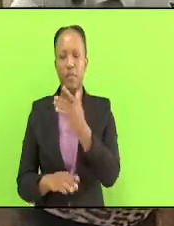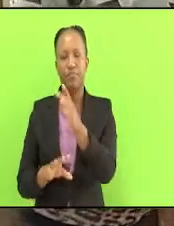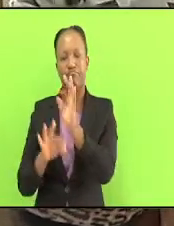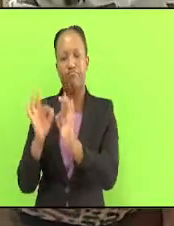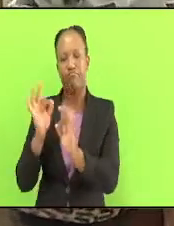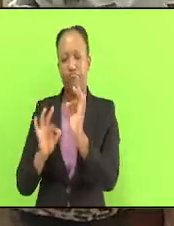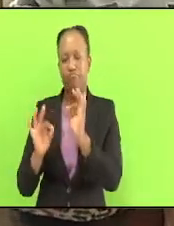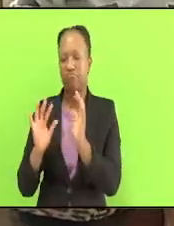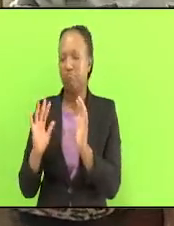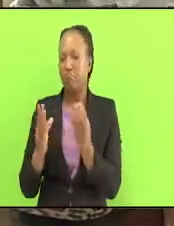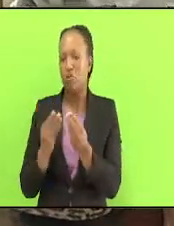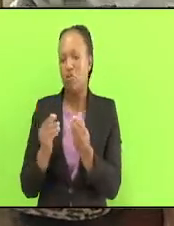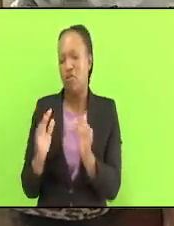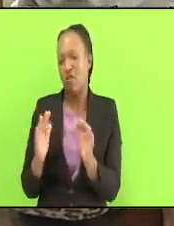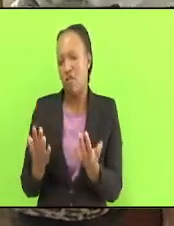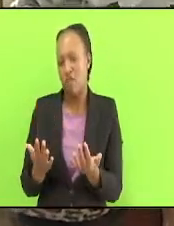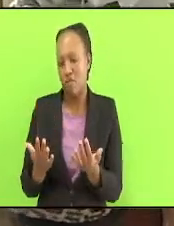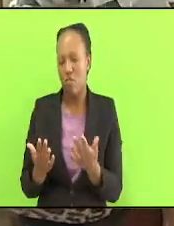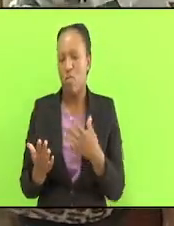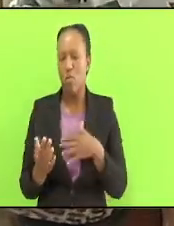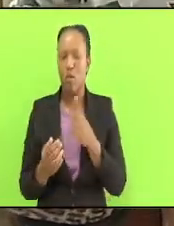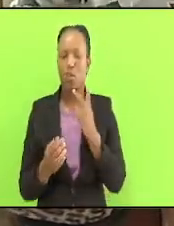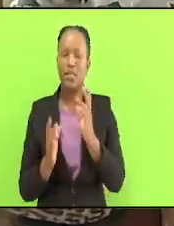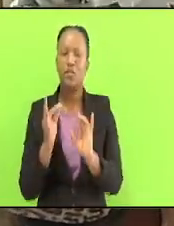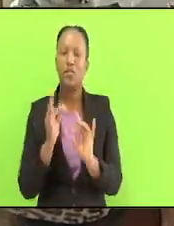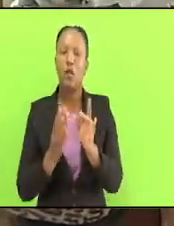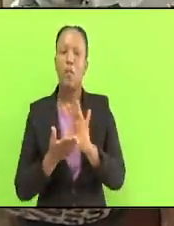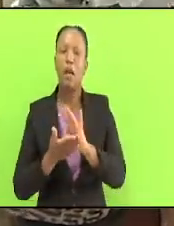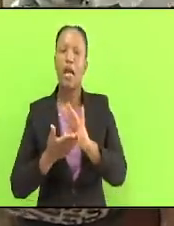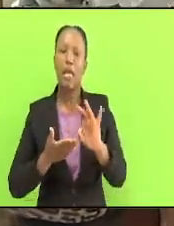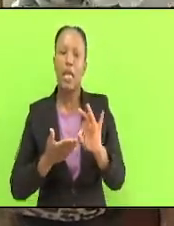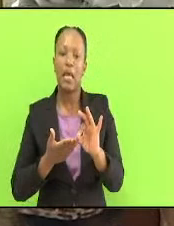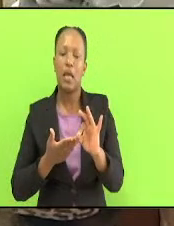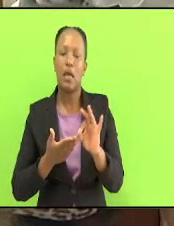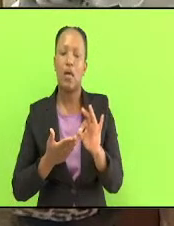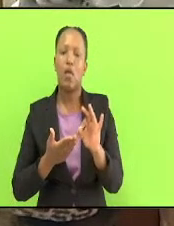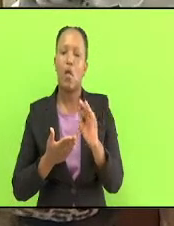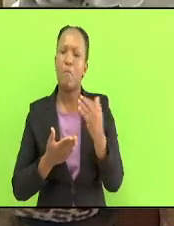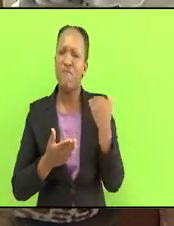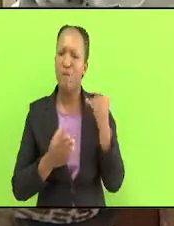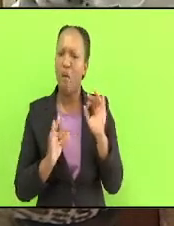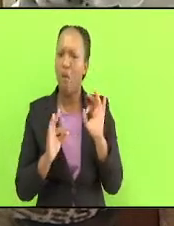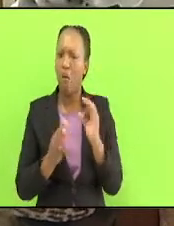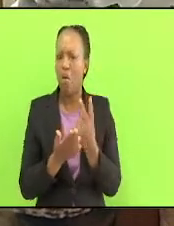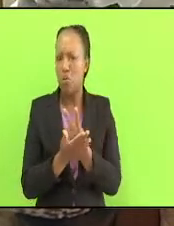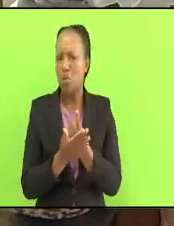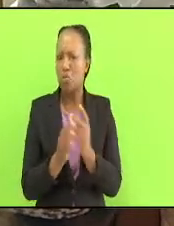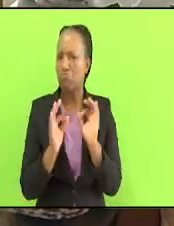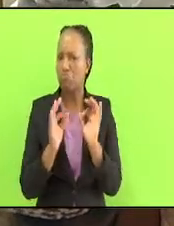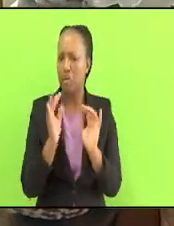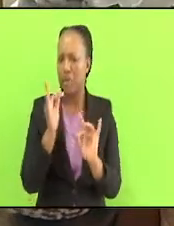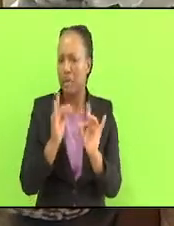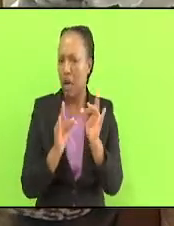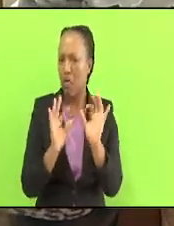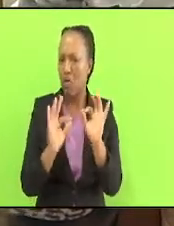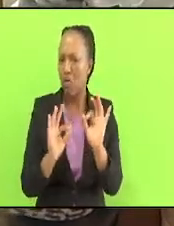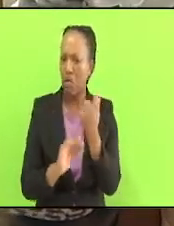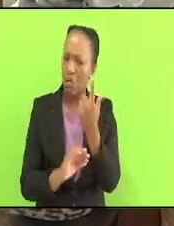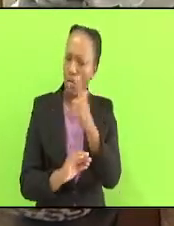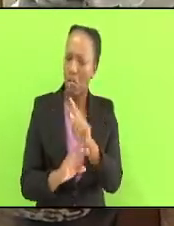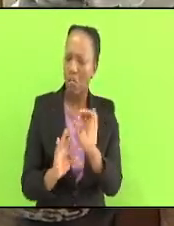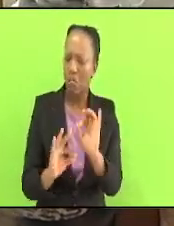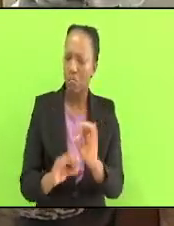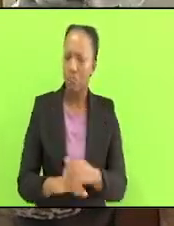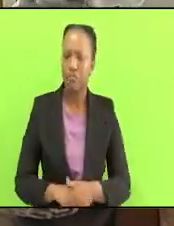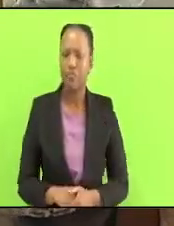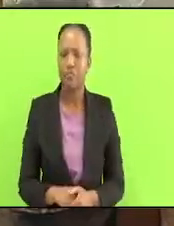nngwe re kgone go bona tropo ya rona e le skono ya ka nne re tlwaetse. So I would like you to please come up with another proposal that